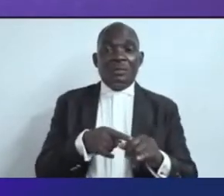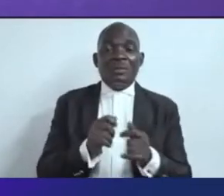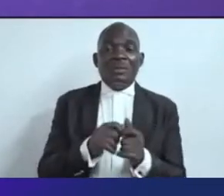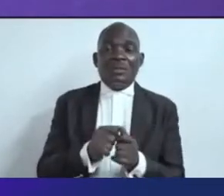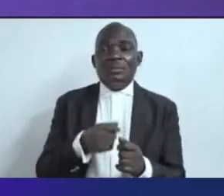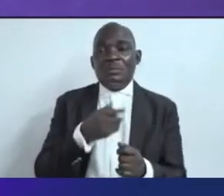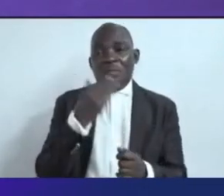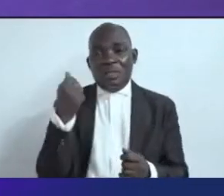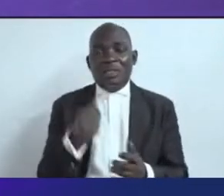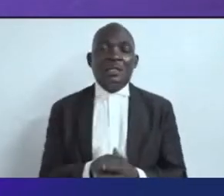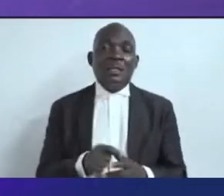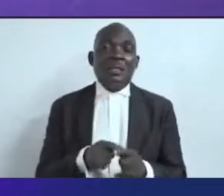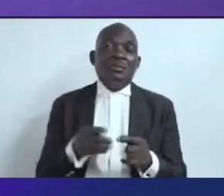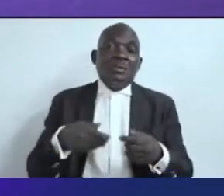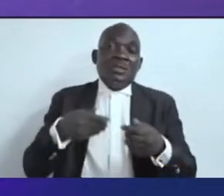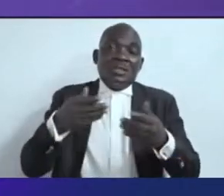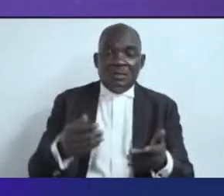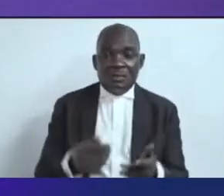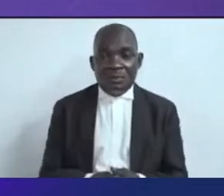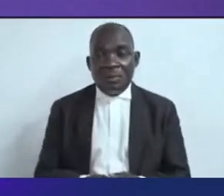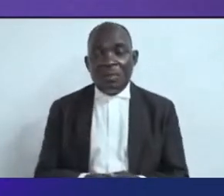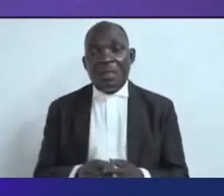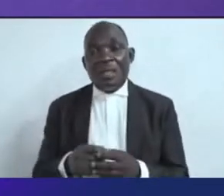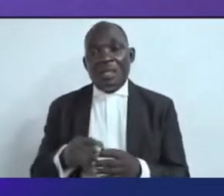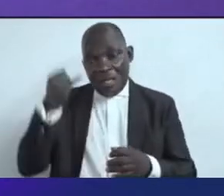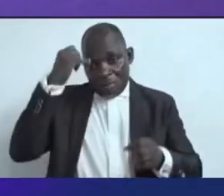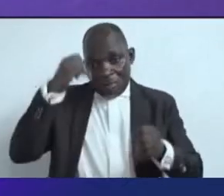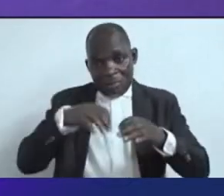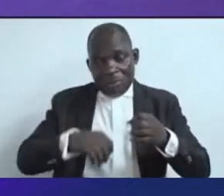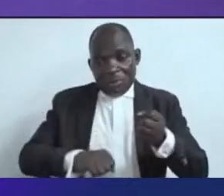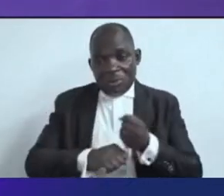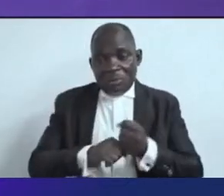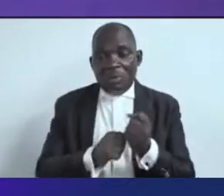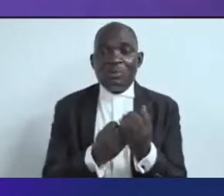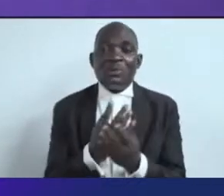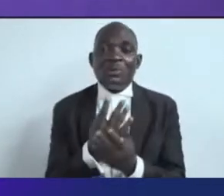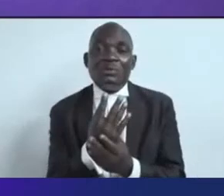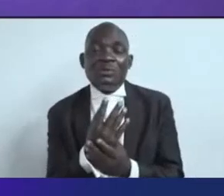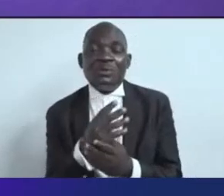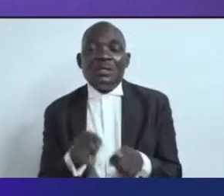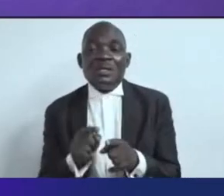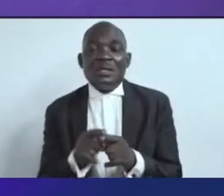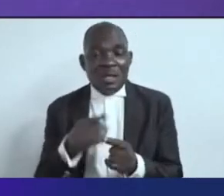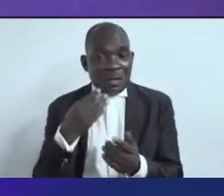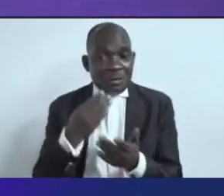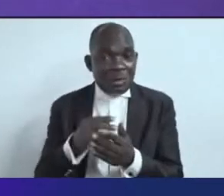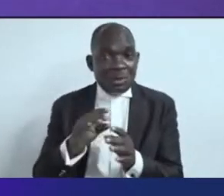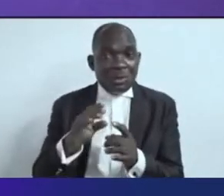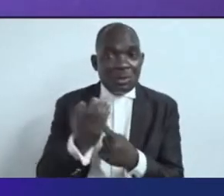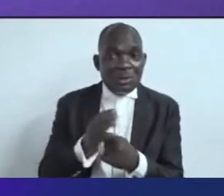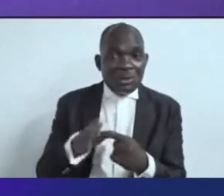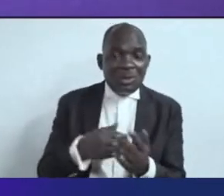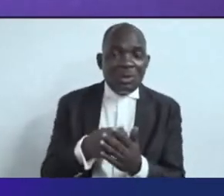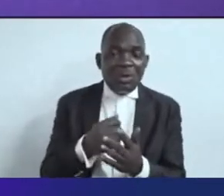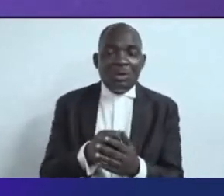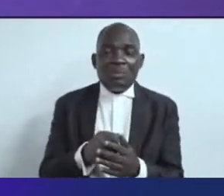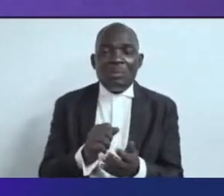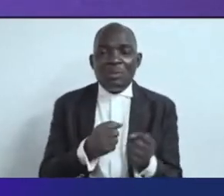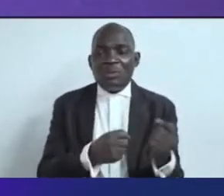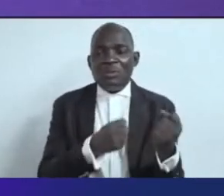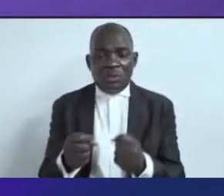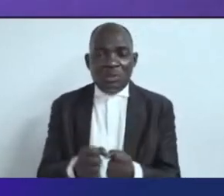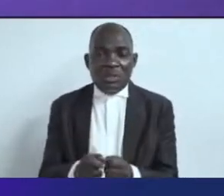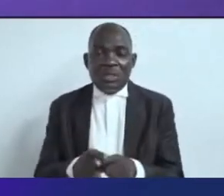robust, providing impulse that is supportive of growth, while monetary conditions have remained tight